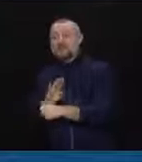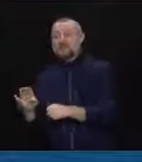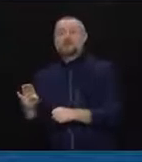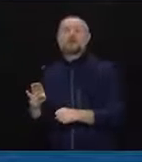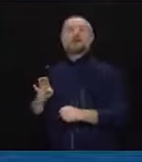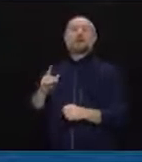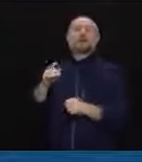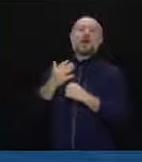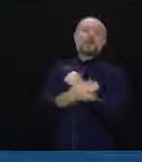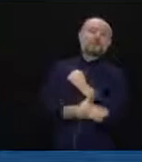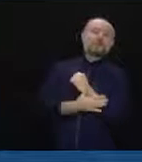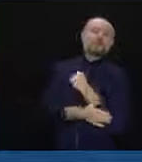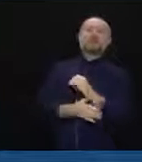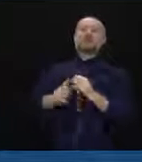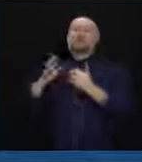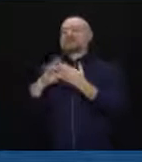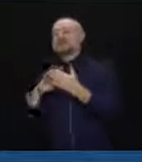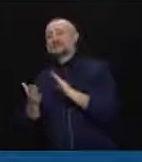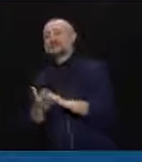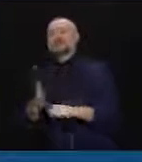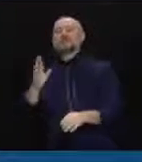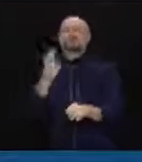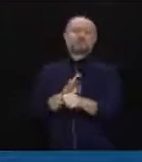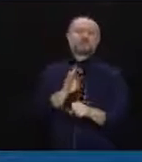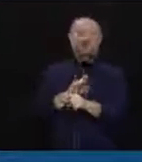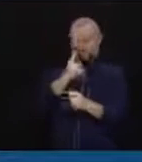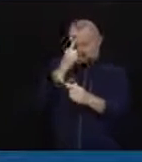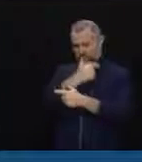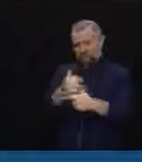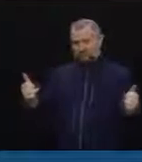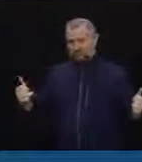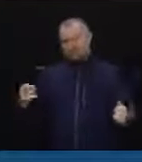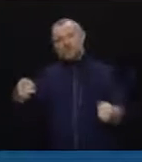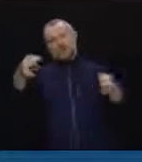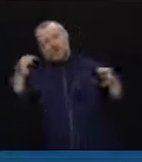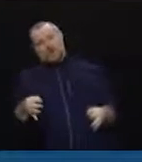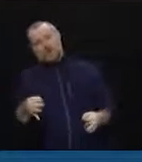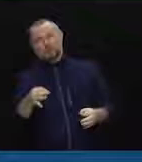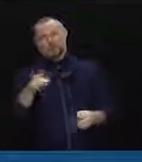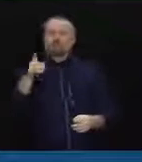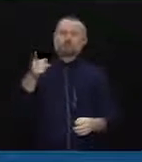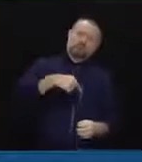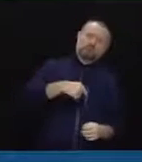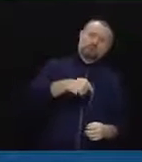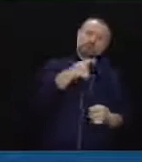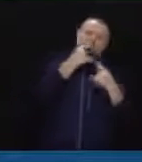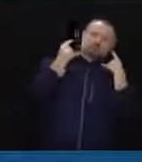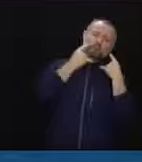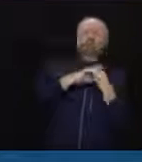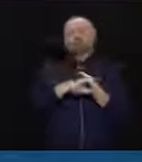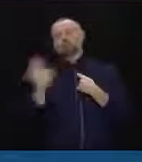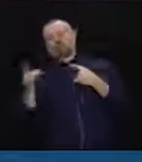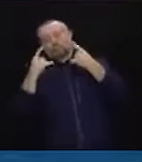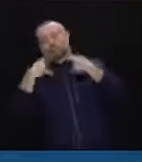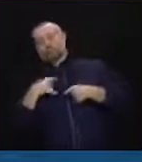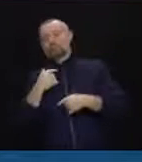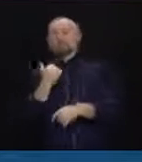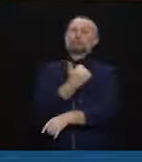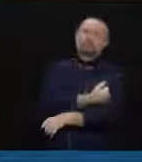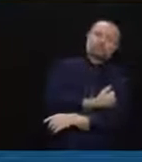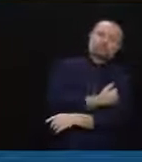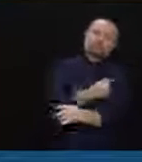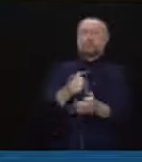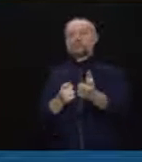and businesses to make their own decisions on what they want to do with respect to masks or the vaccination requirement. Given